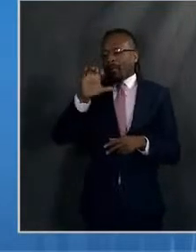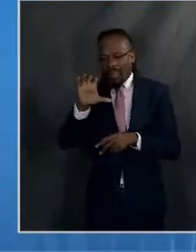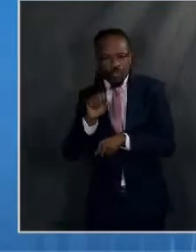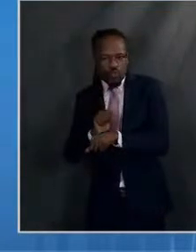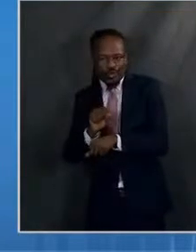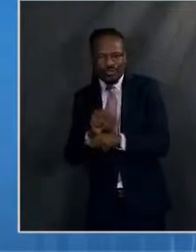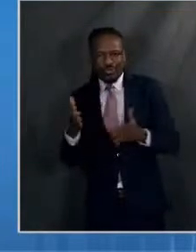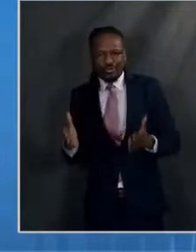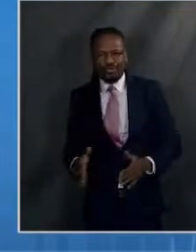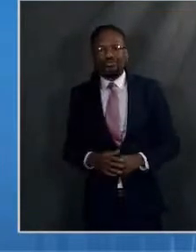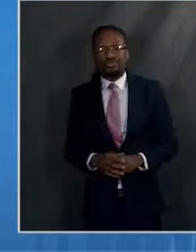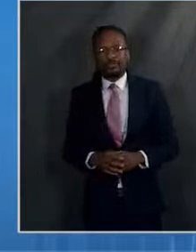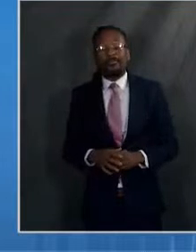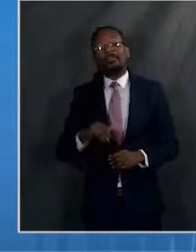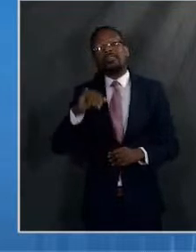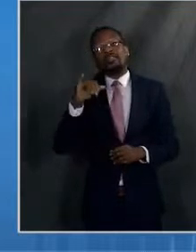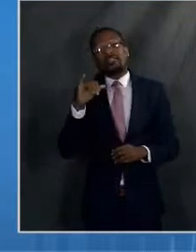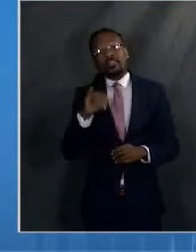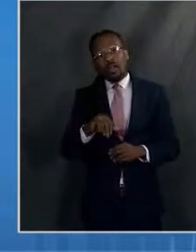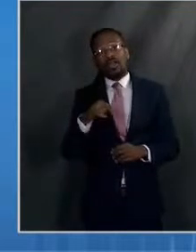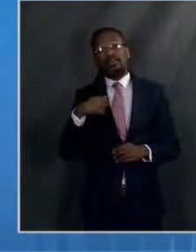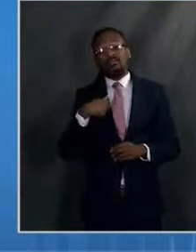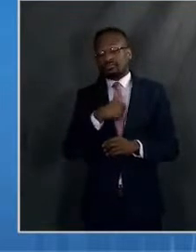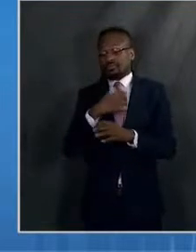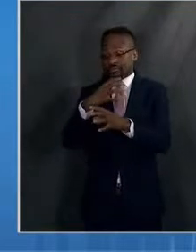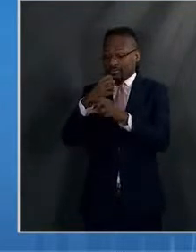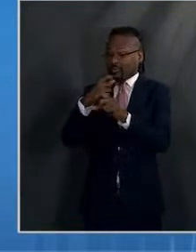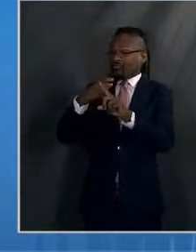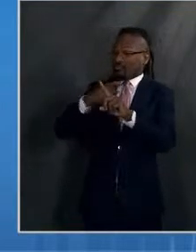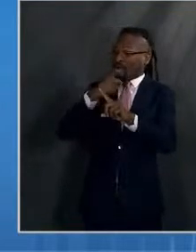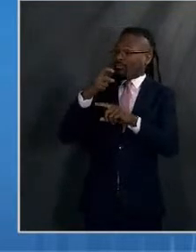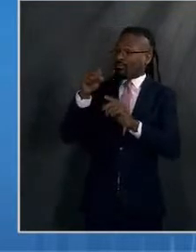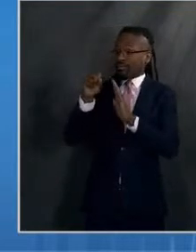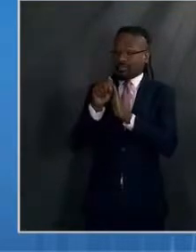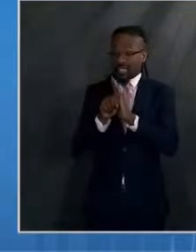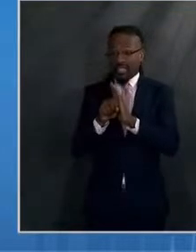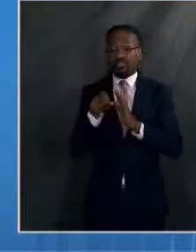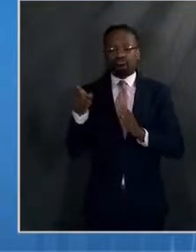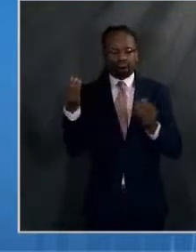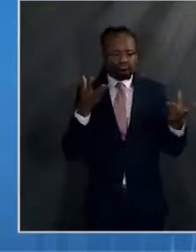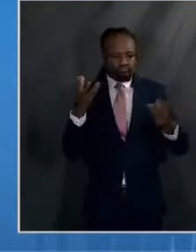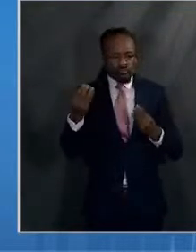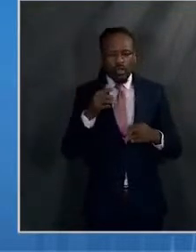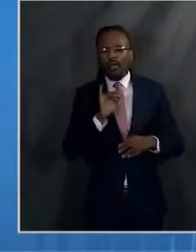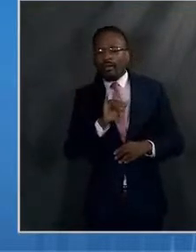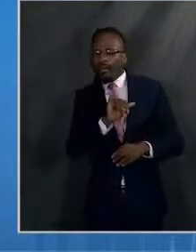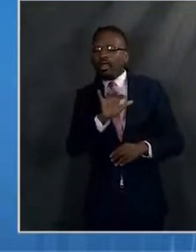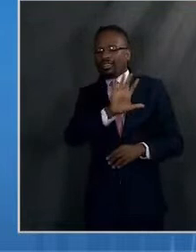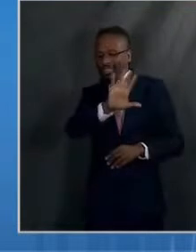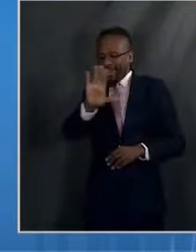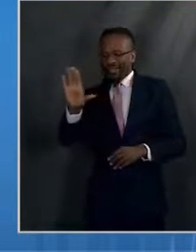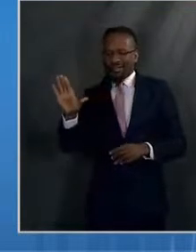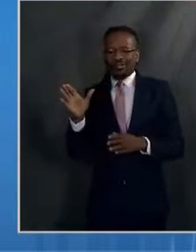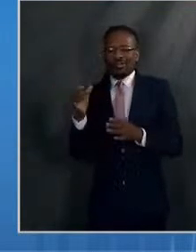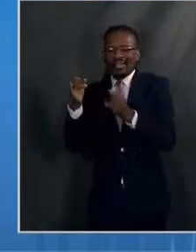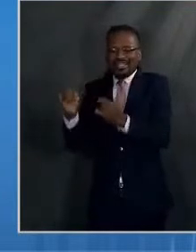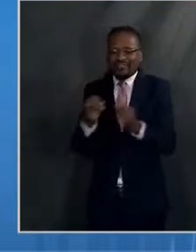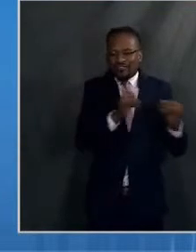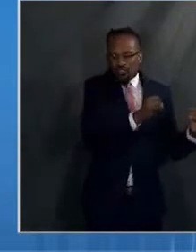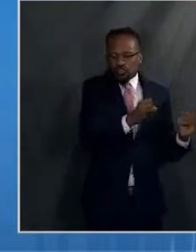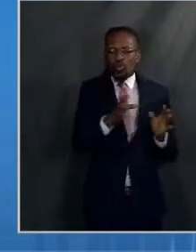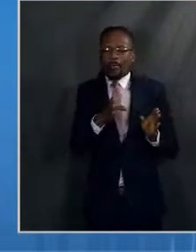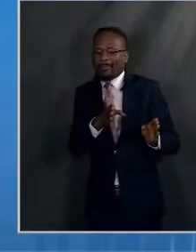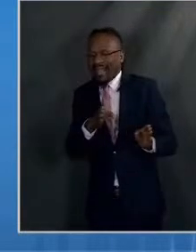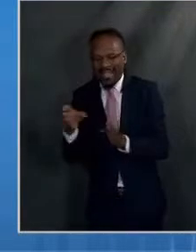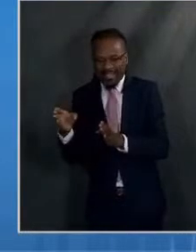Those have been taken under guidance from the states, and then the states are creating their own individual plans. And, those